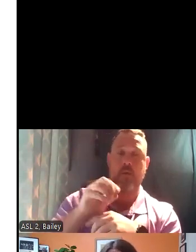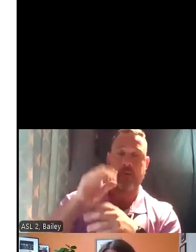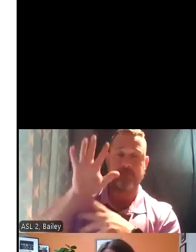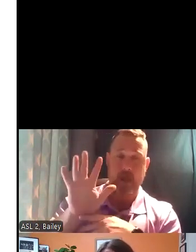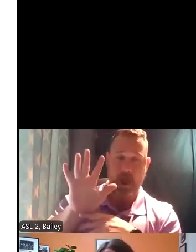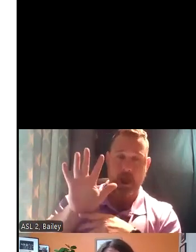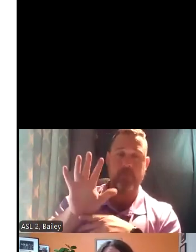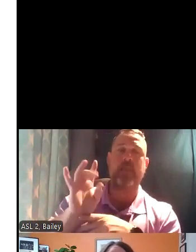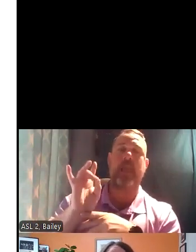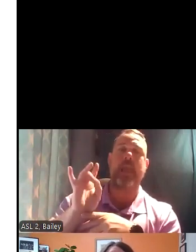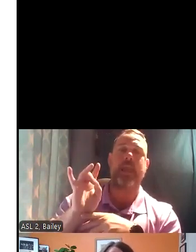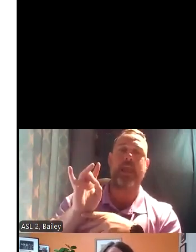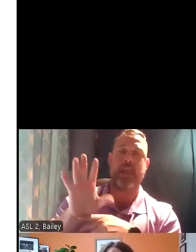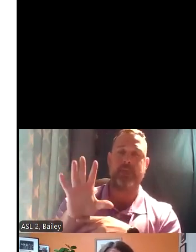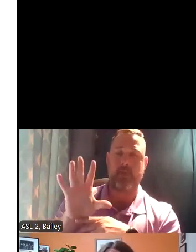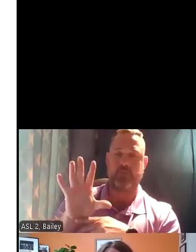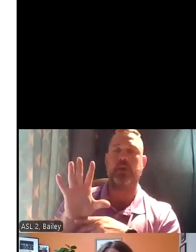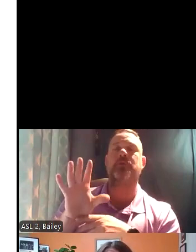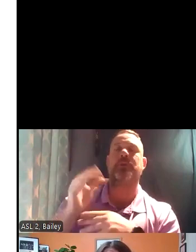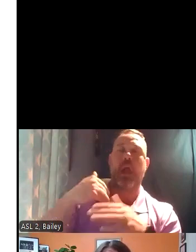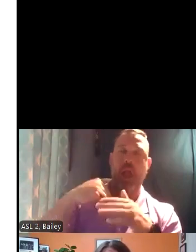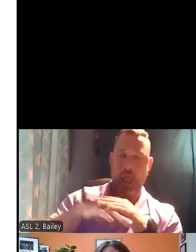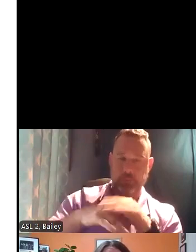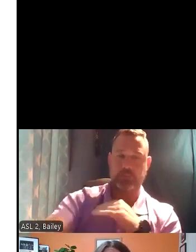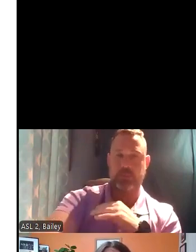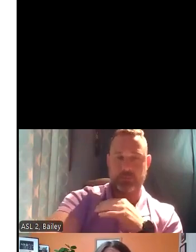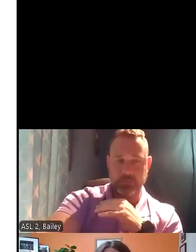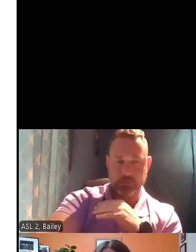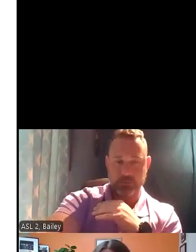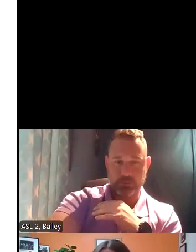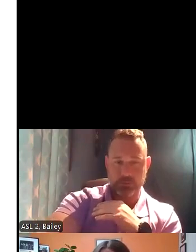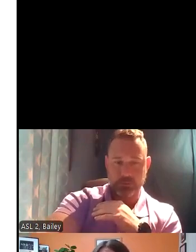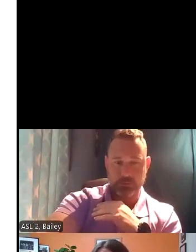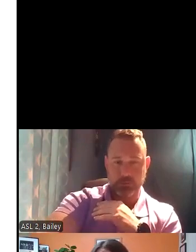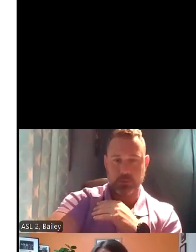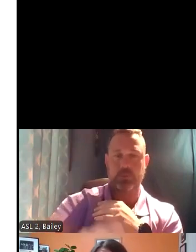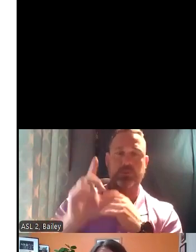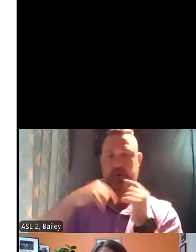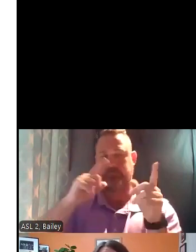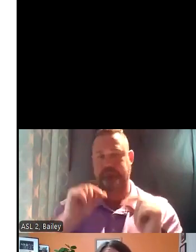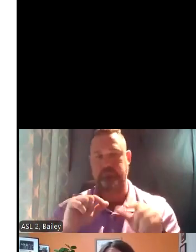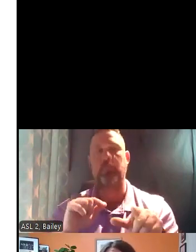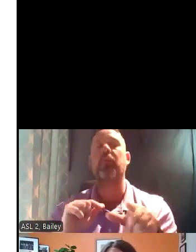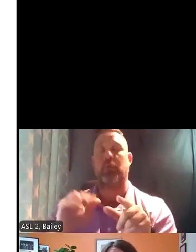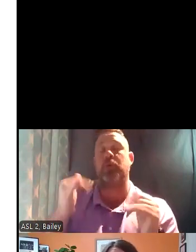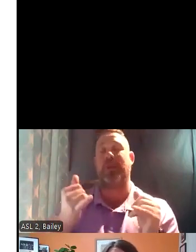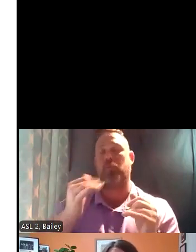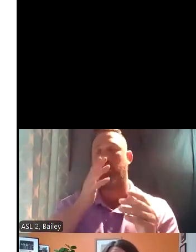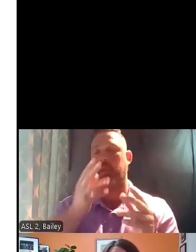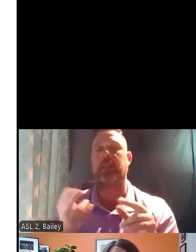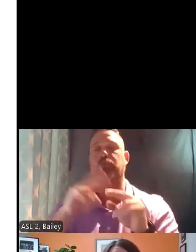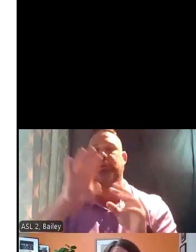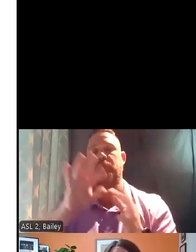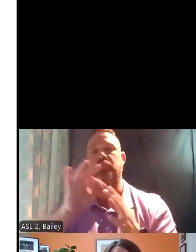caregivers, 85%, say having access to care navigators would influence their choice of provider. Next slide, please.